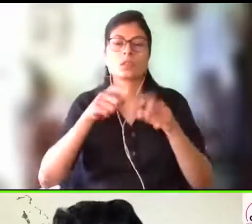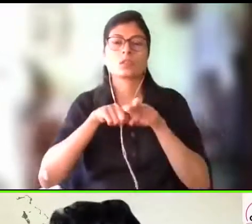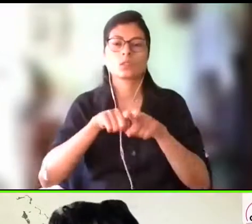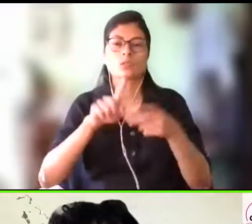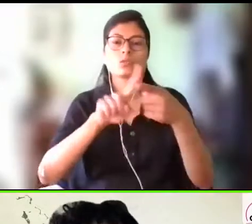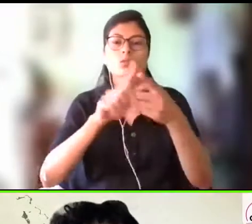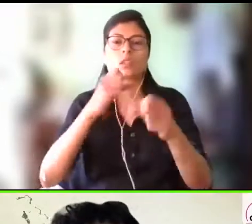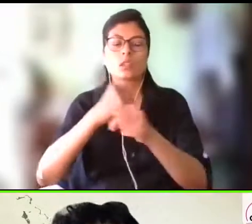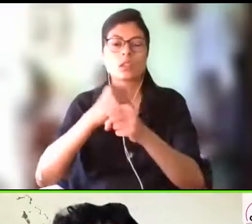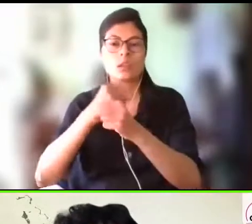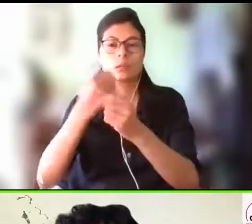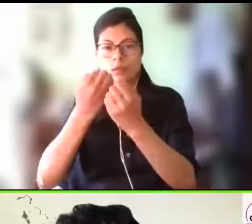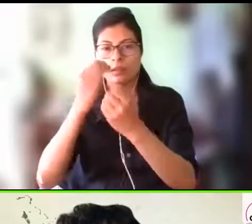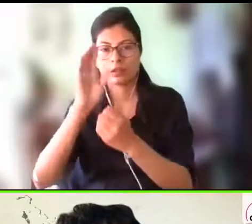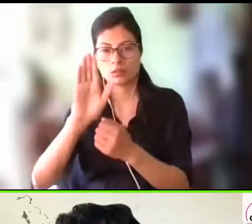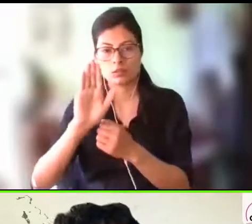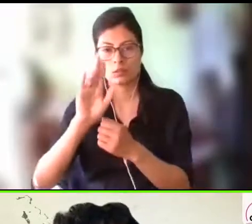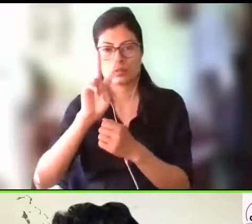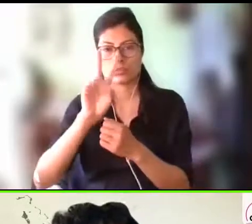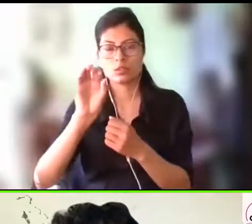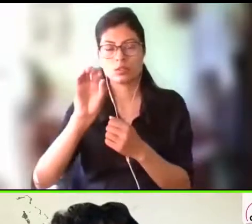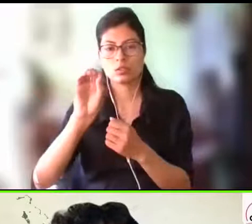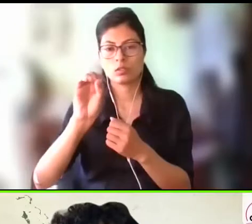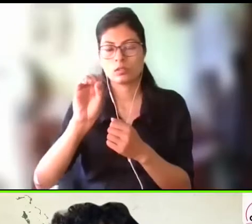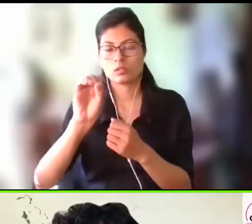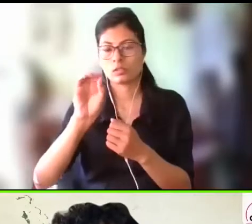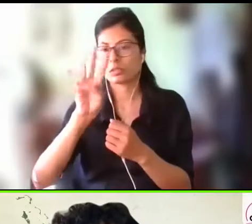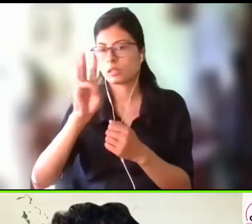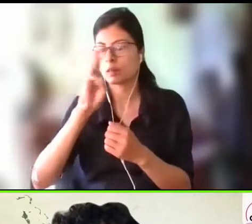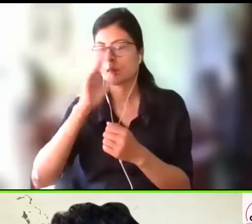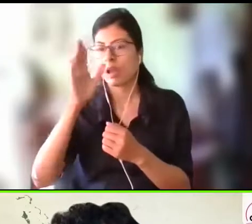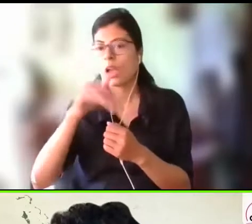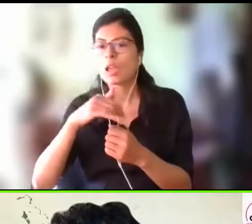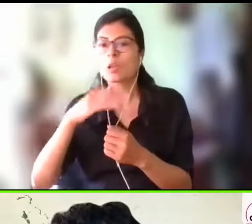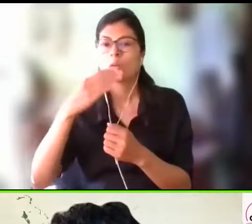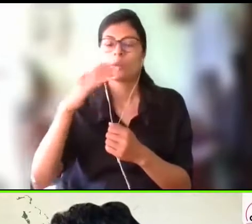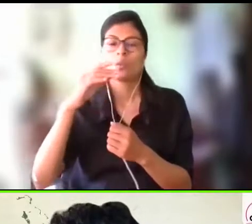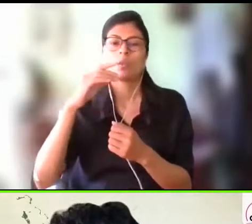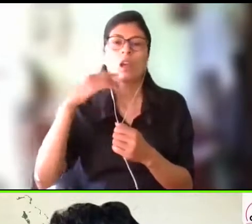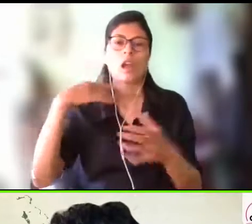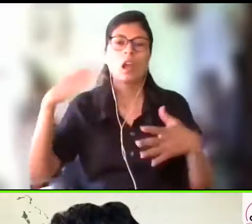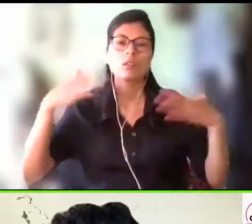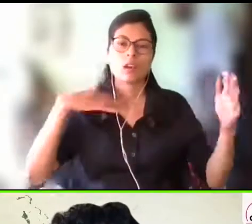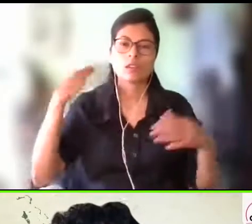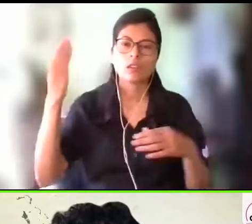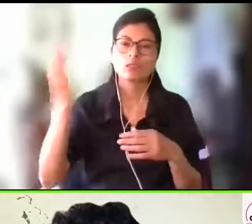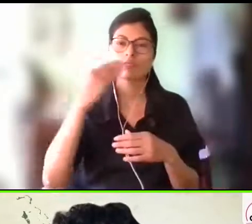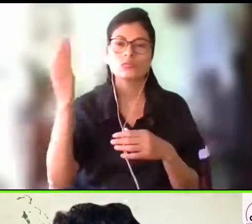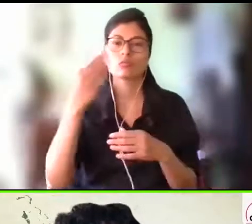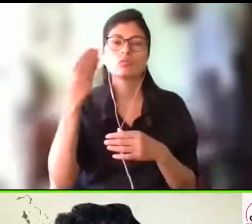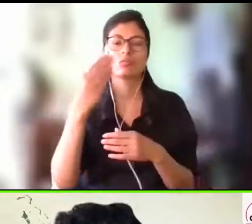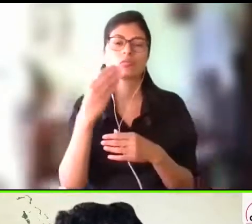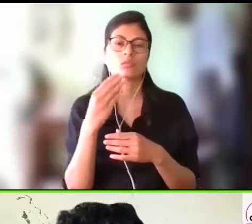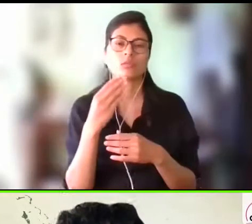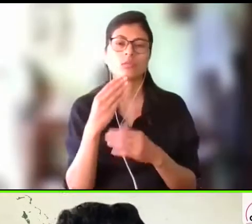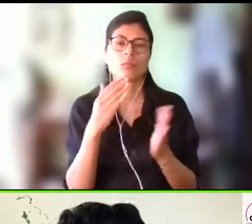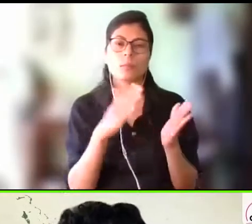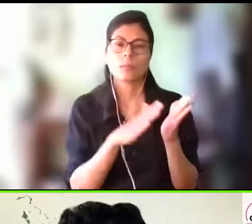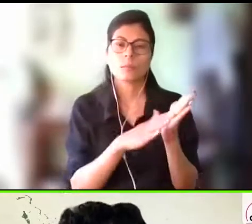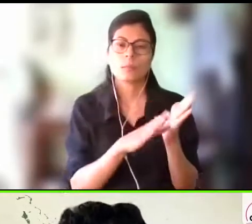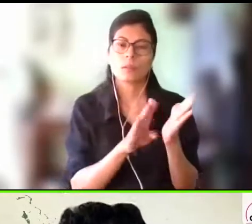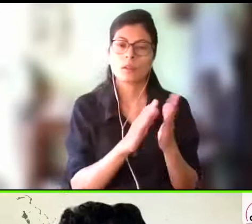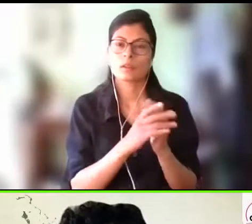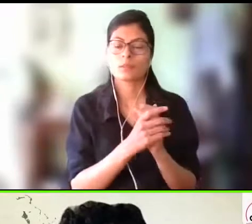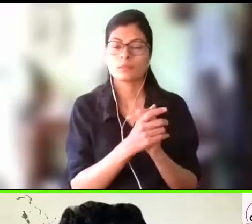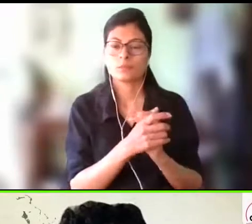2004, the Caribbean became the home to the world's first, the Caribbean became home to the